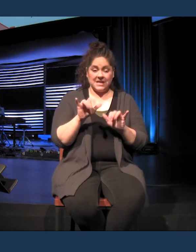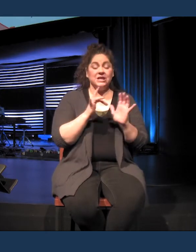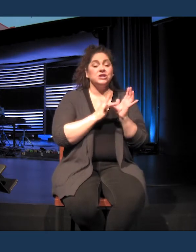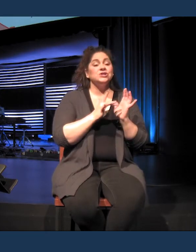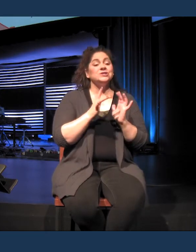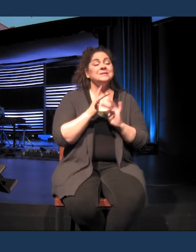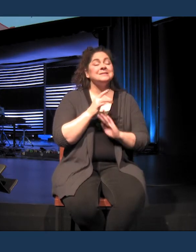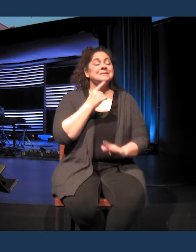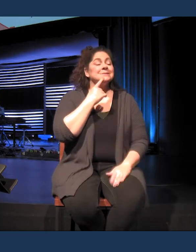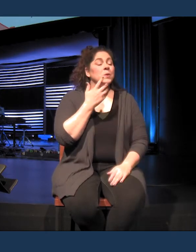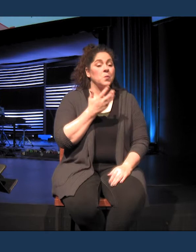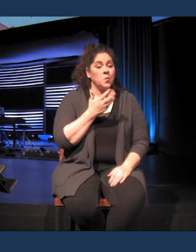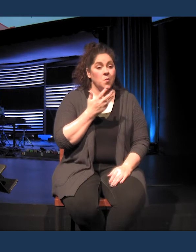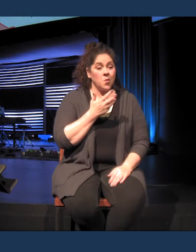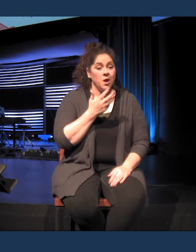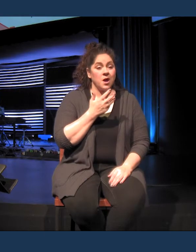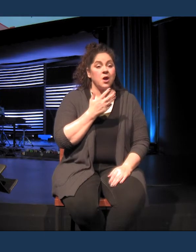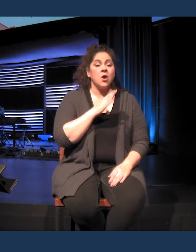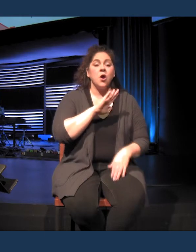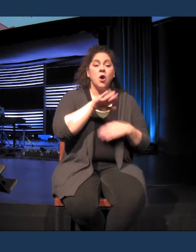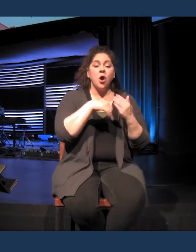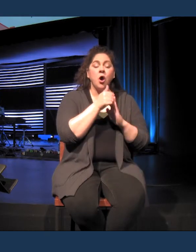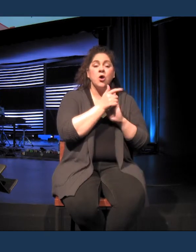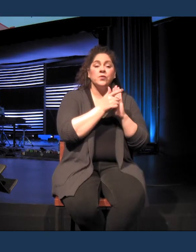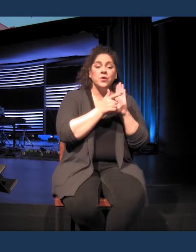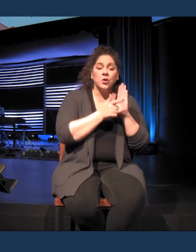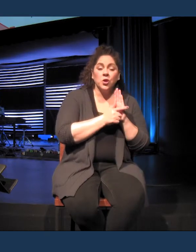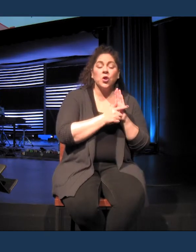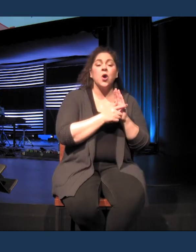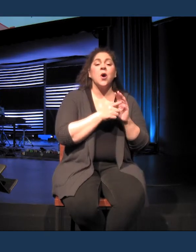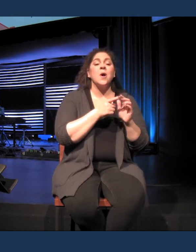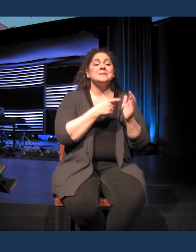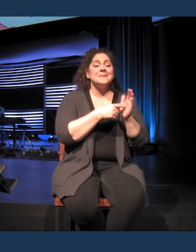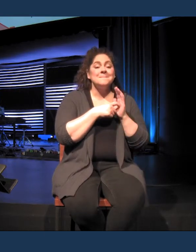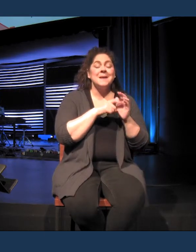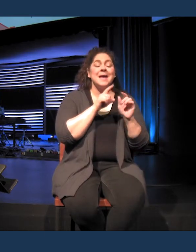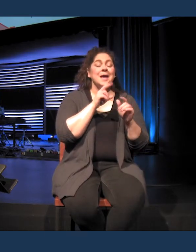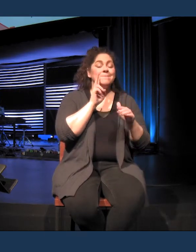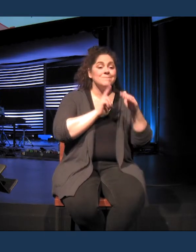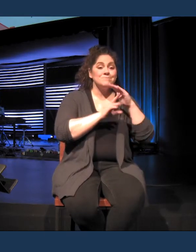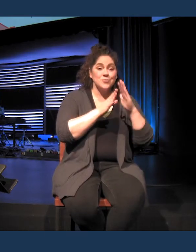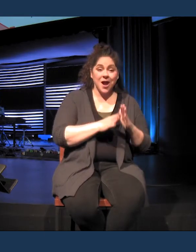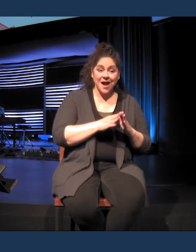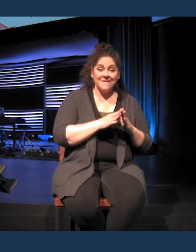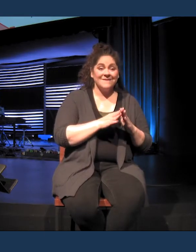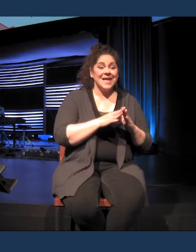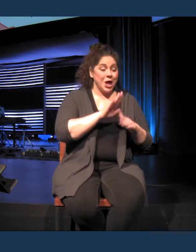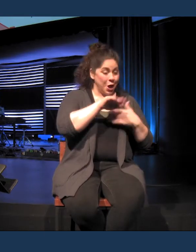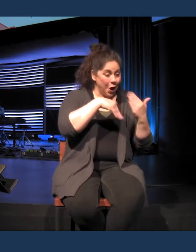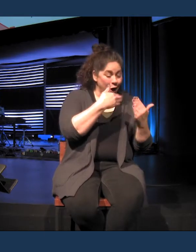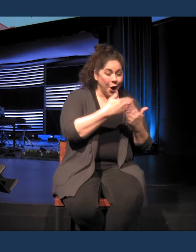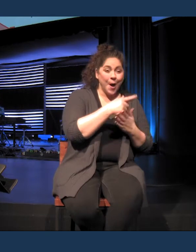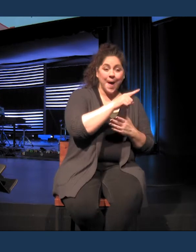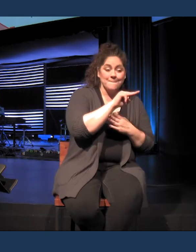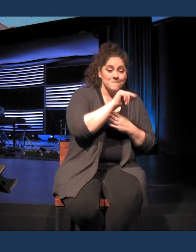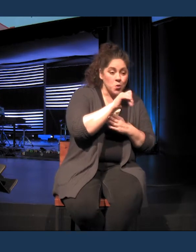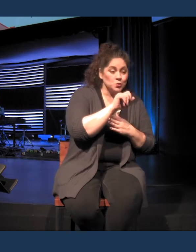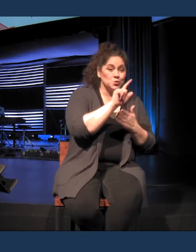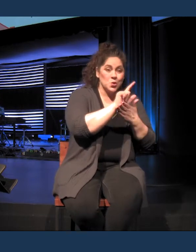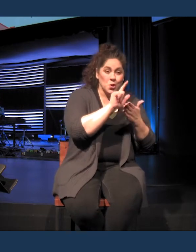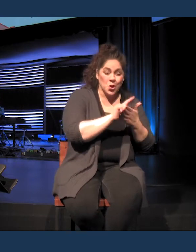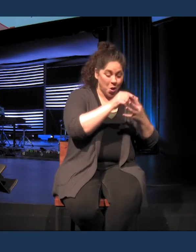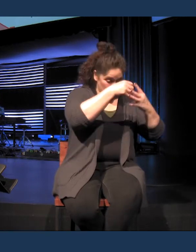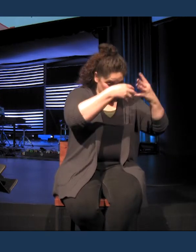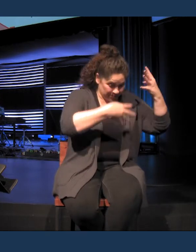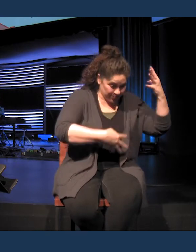the entire law and all the demands of the prophets are based on these two